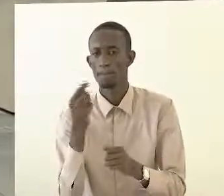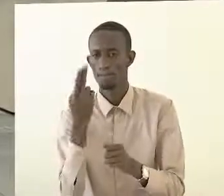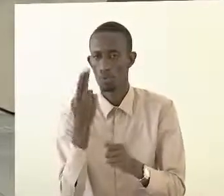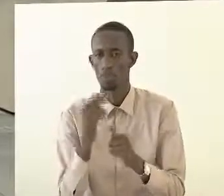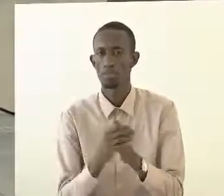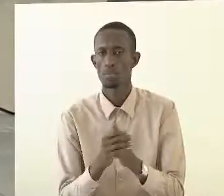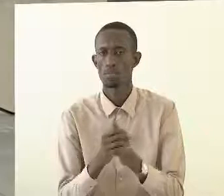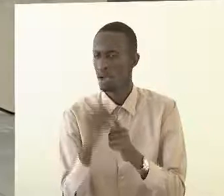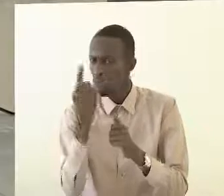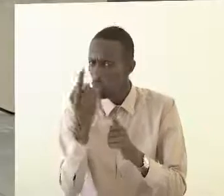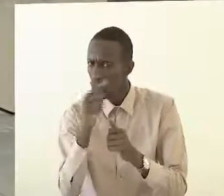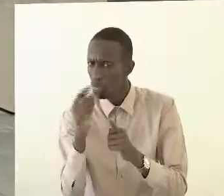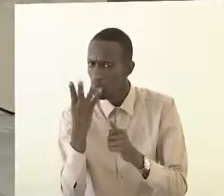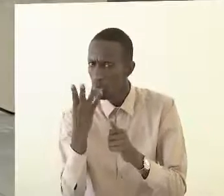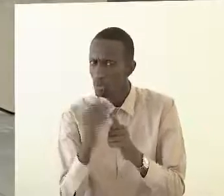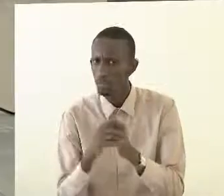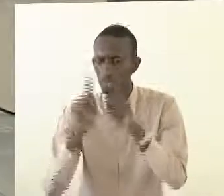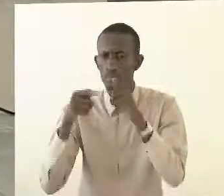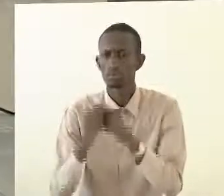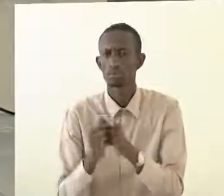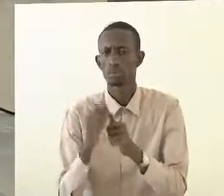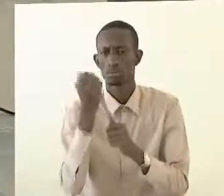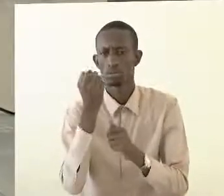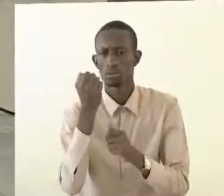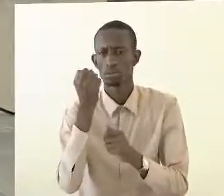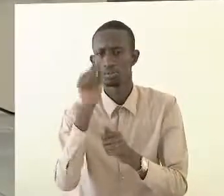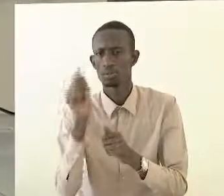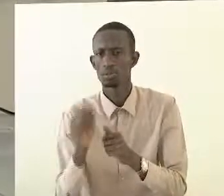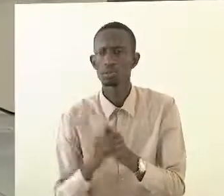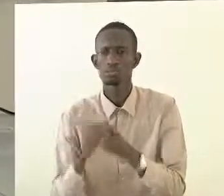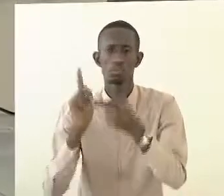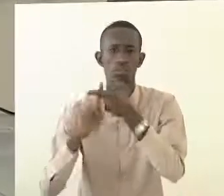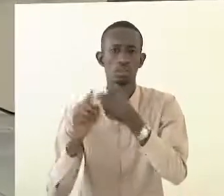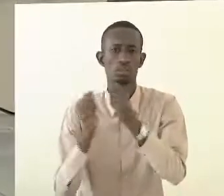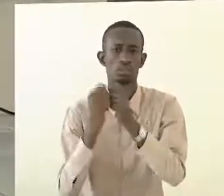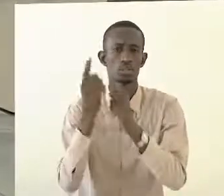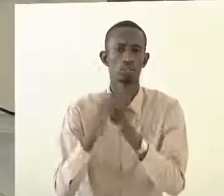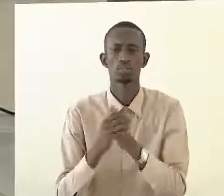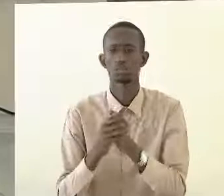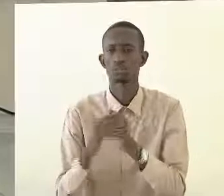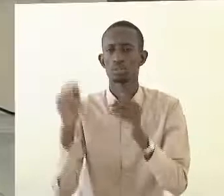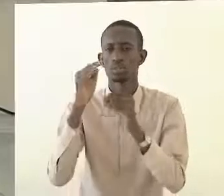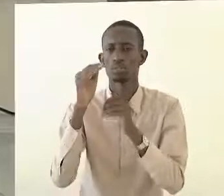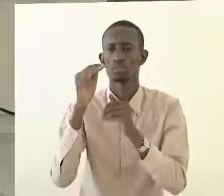4. Integral of 5z plus 11 times z power half